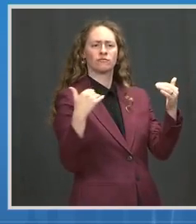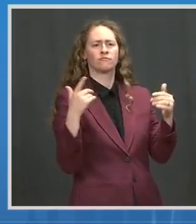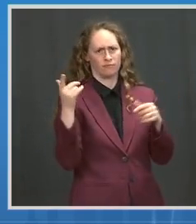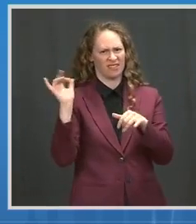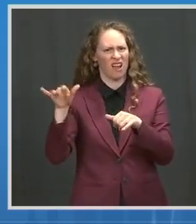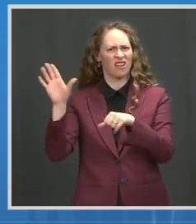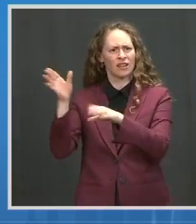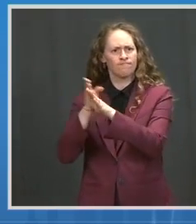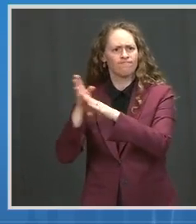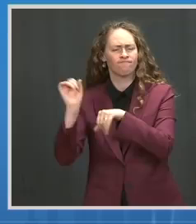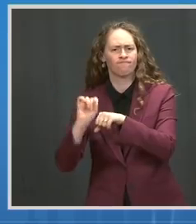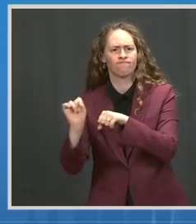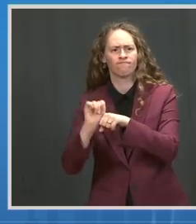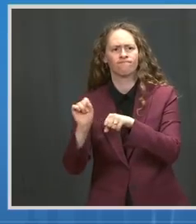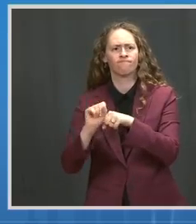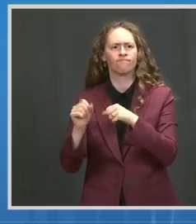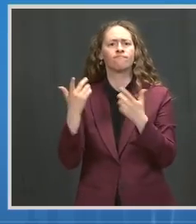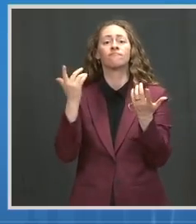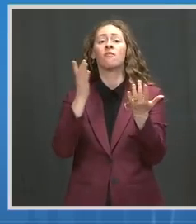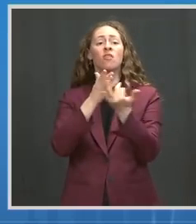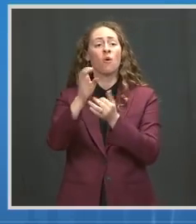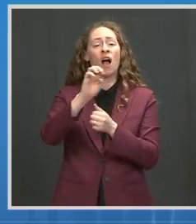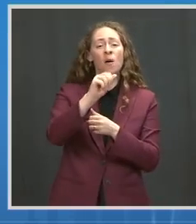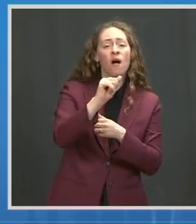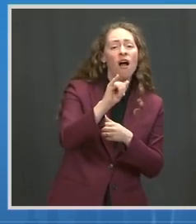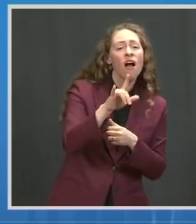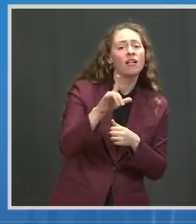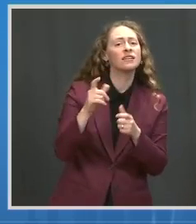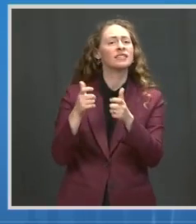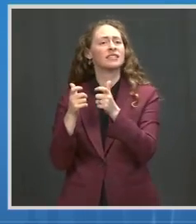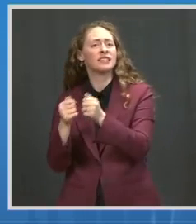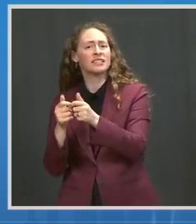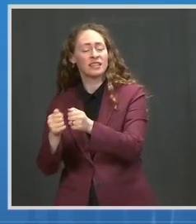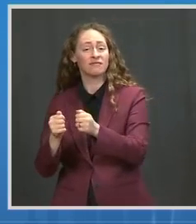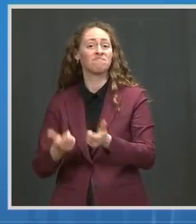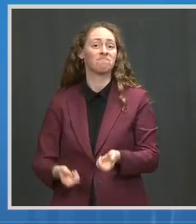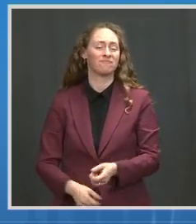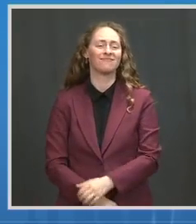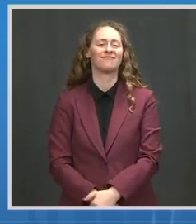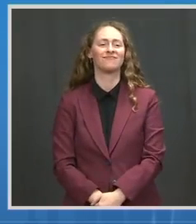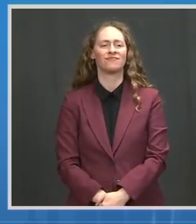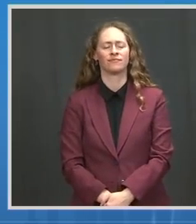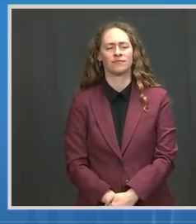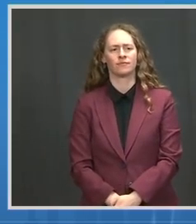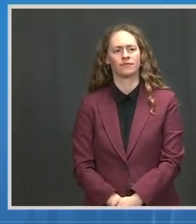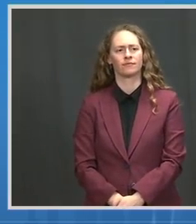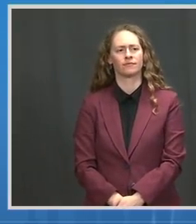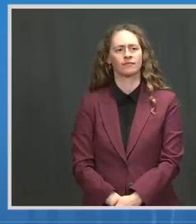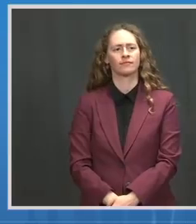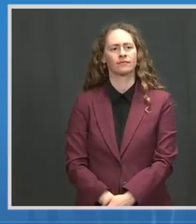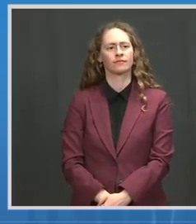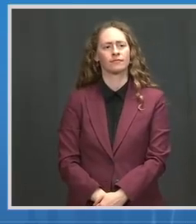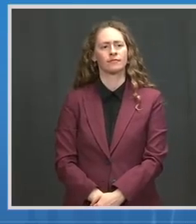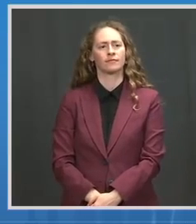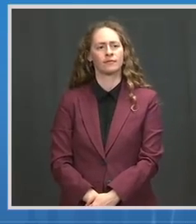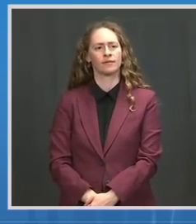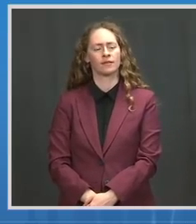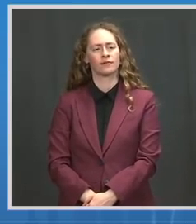mail. We do hope other organizations with broad reach directly into patient populations like